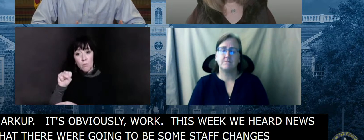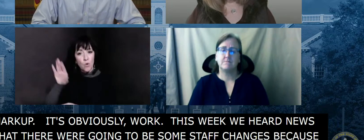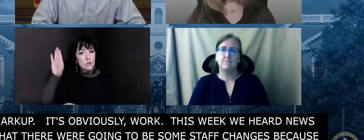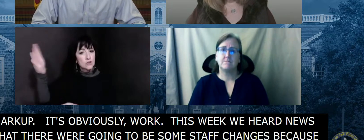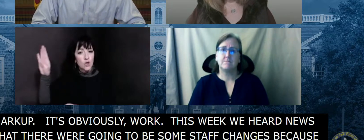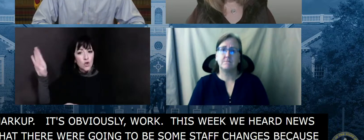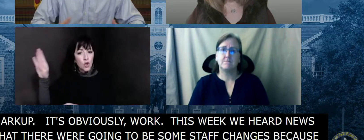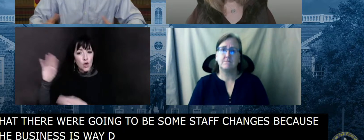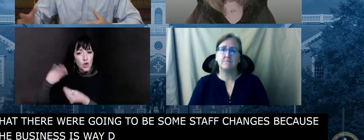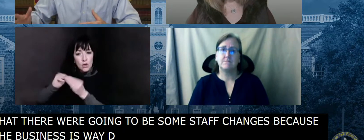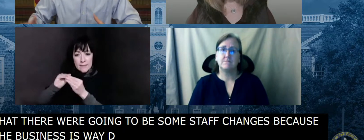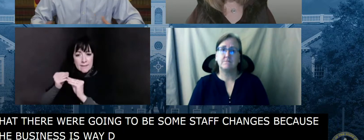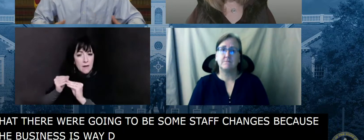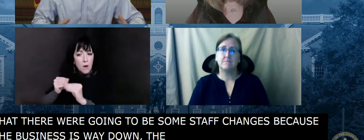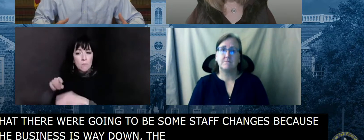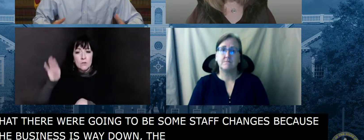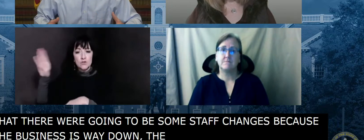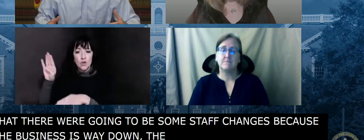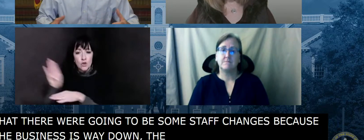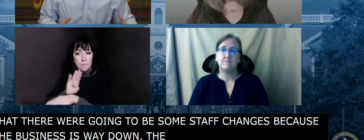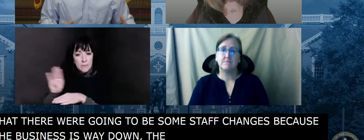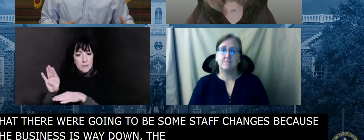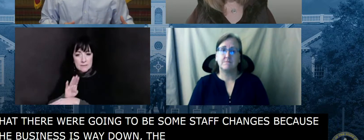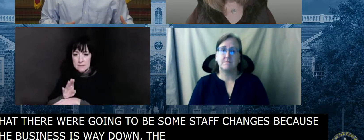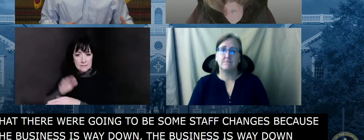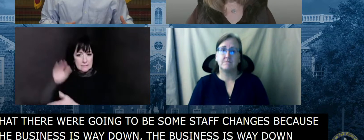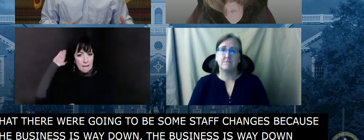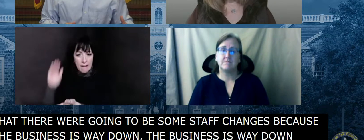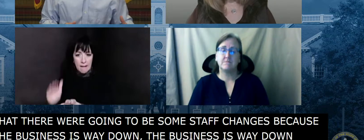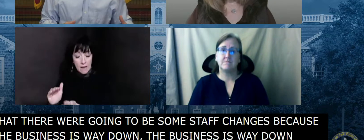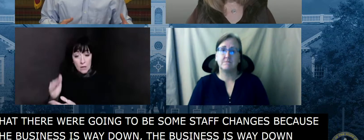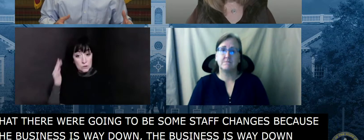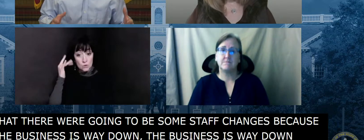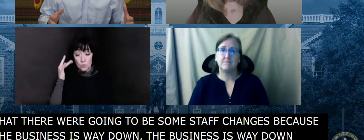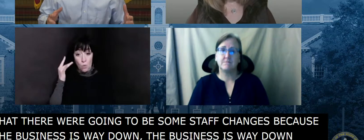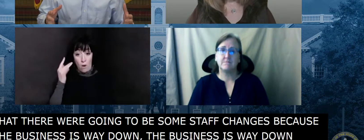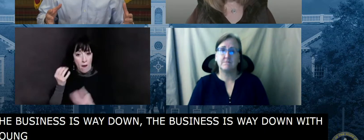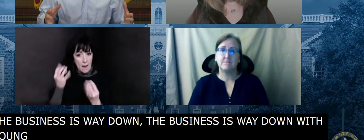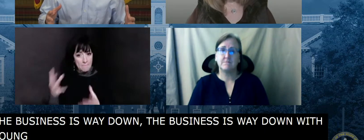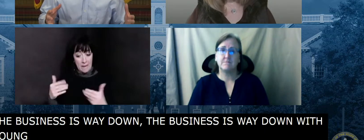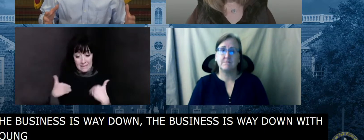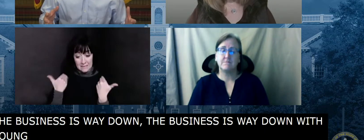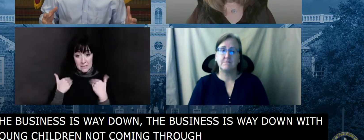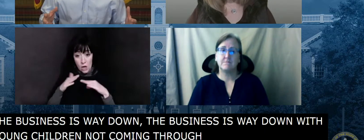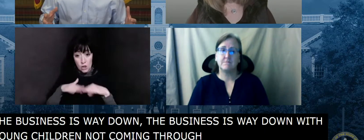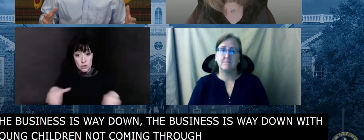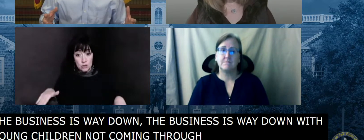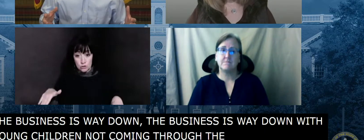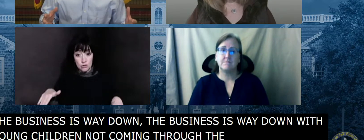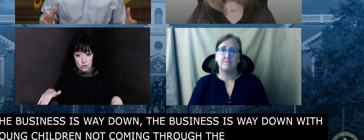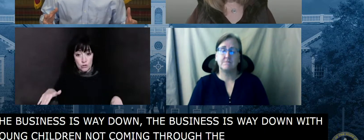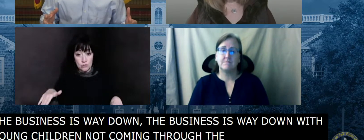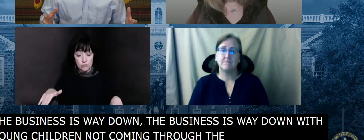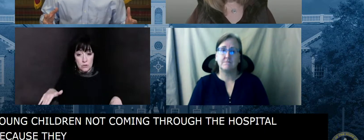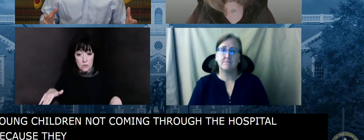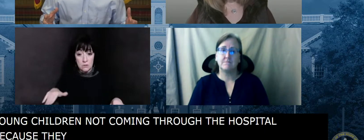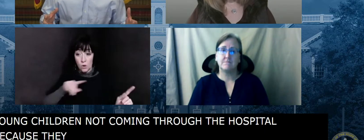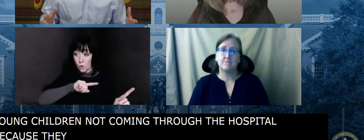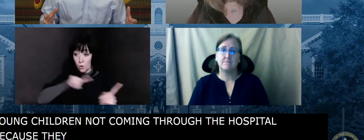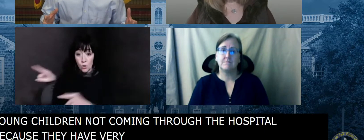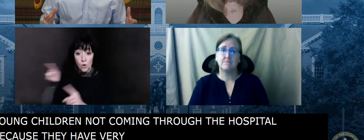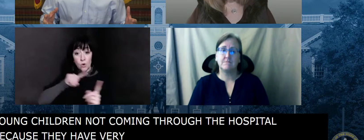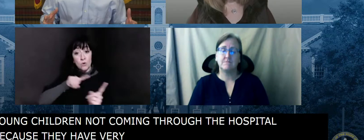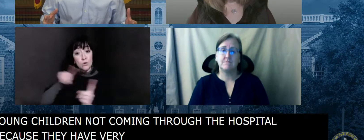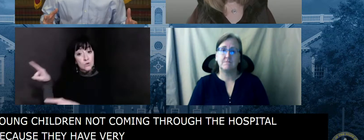The business is way down with young children not coming through the hospital because they have very few